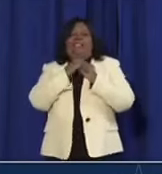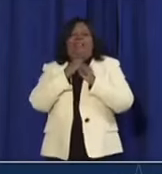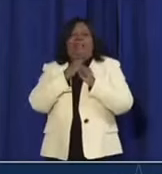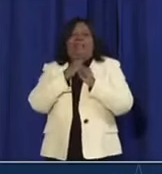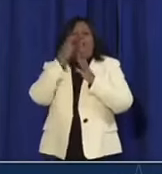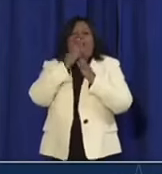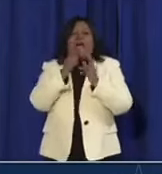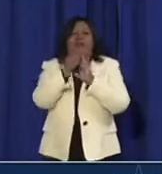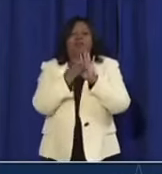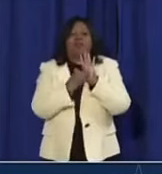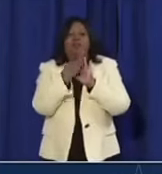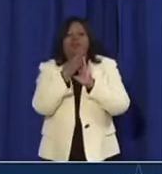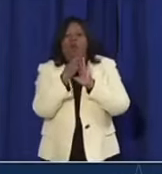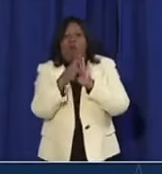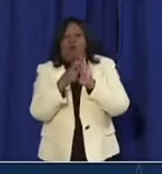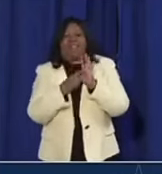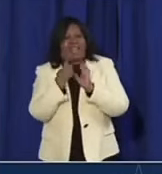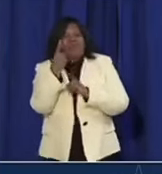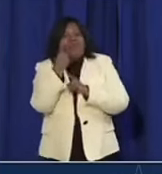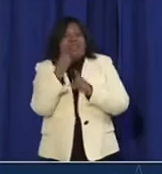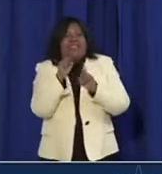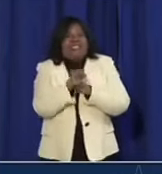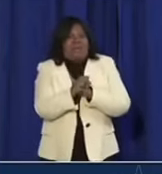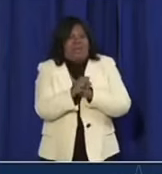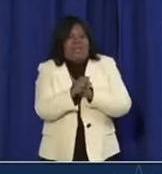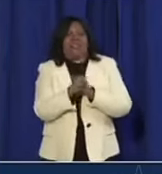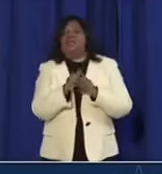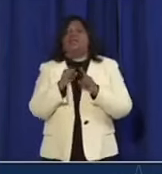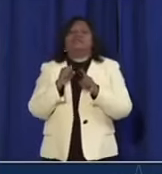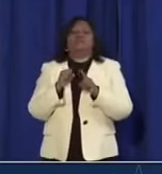honor roll. That's one case, but what